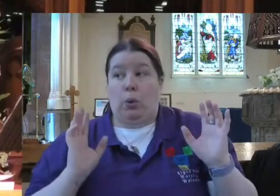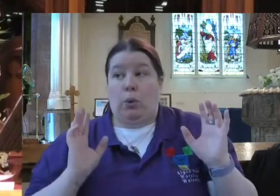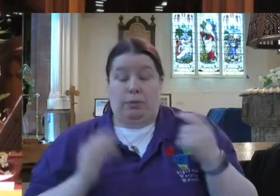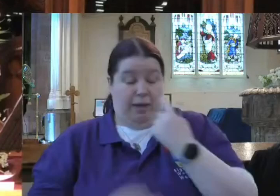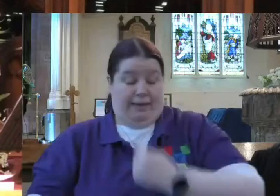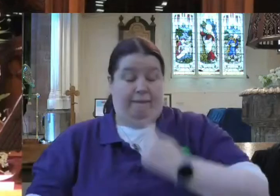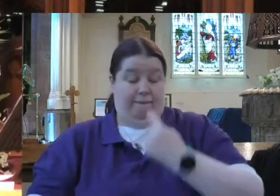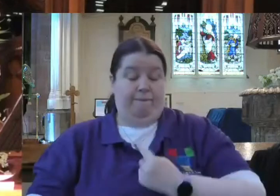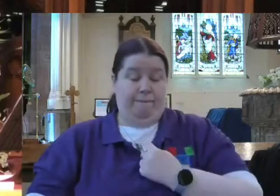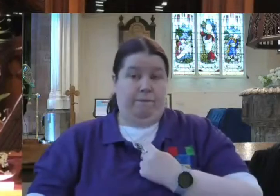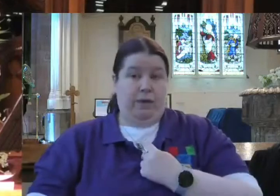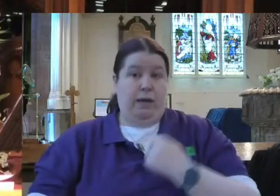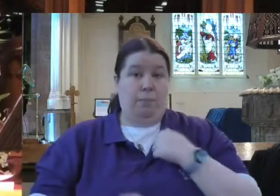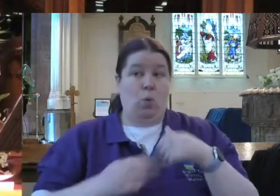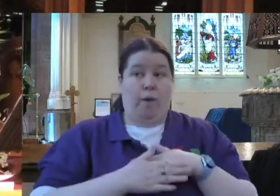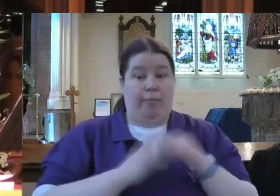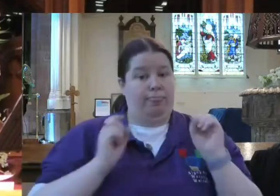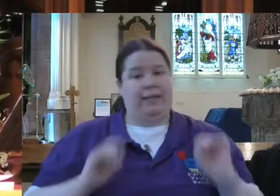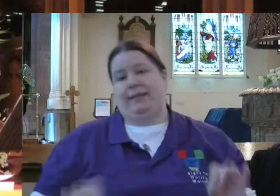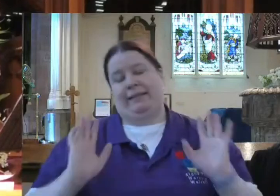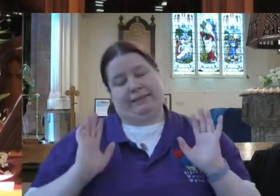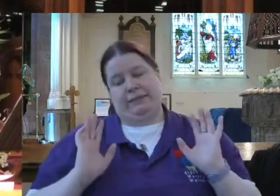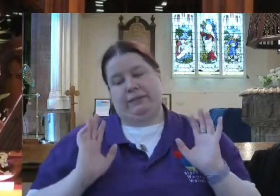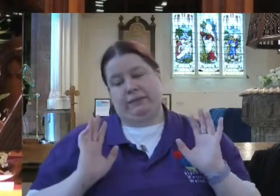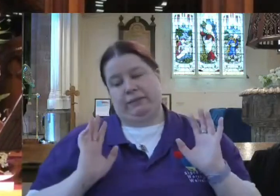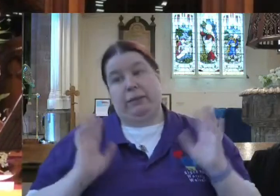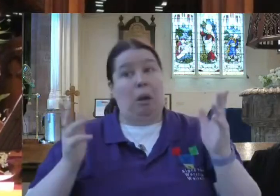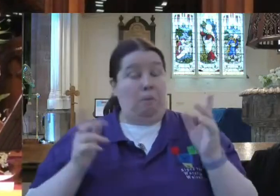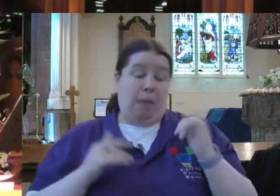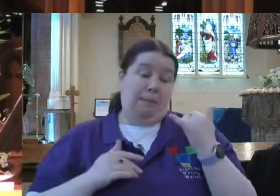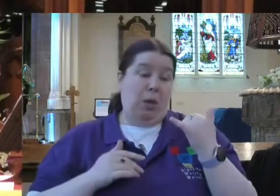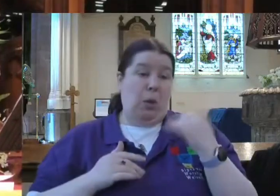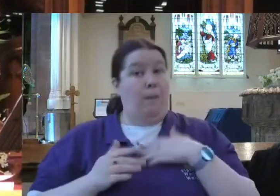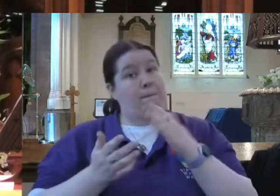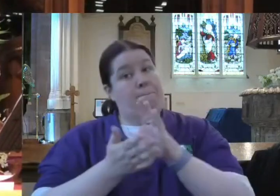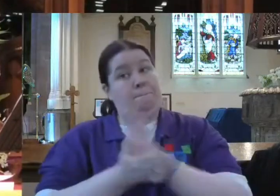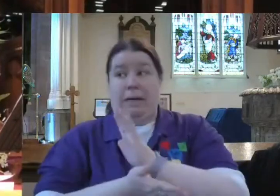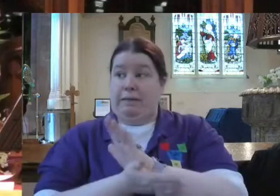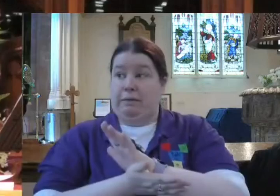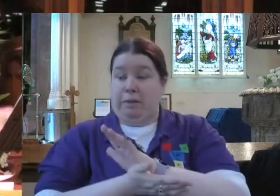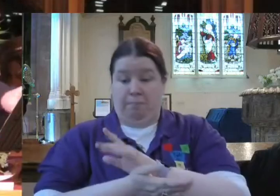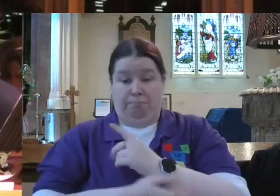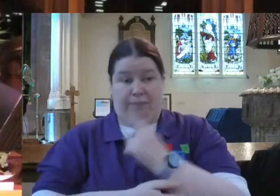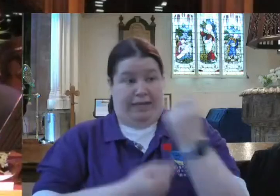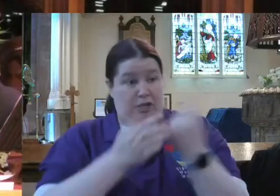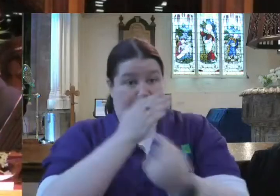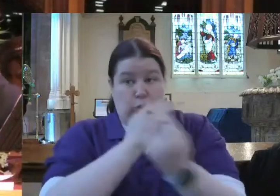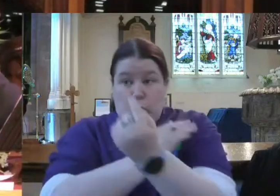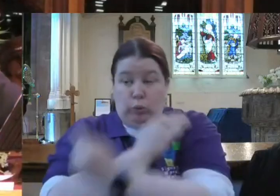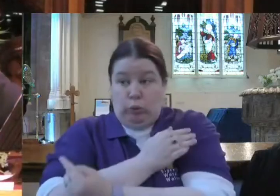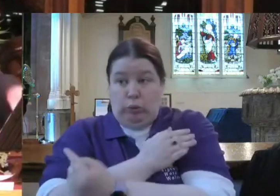is myself and Priscilla. Now maybe you're pleased that I don't know how much you personally give to the